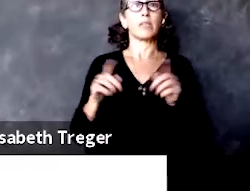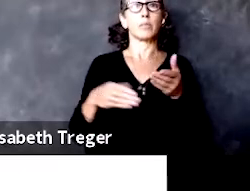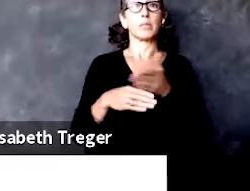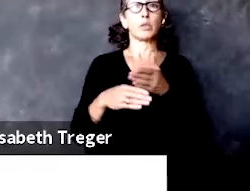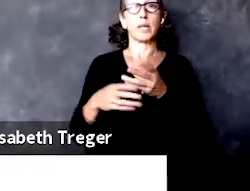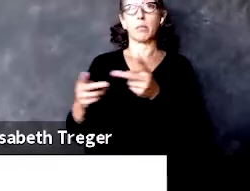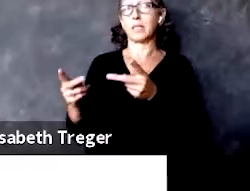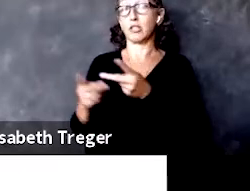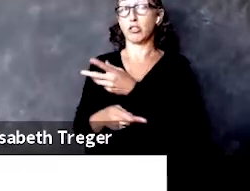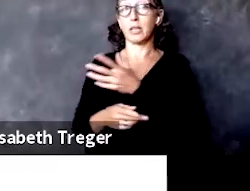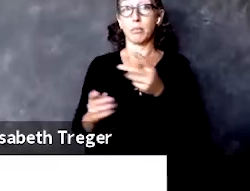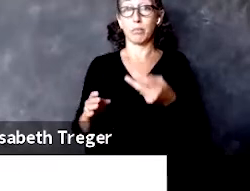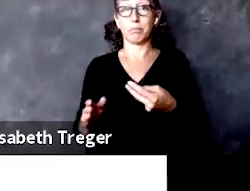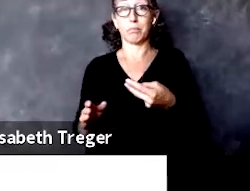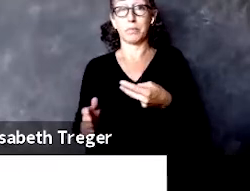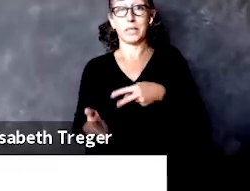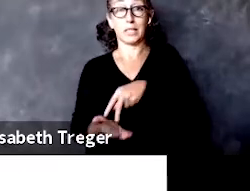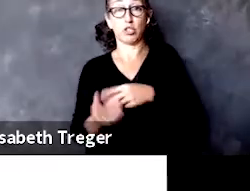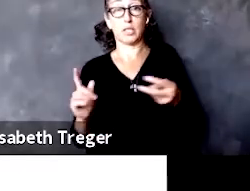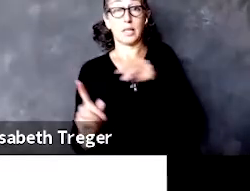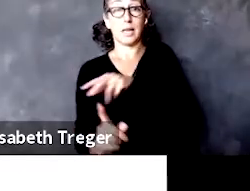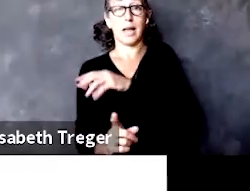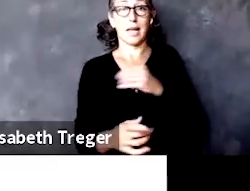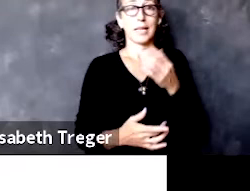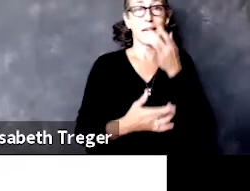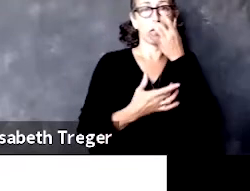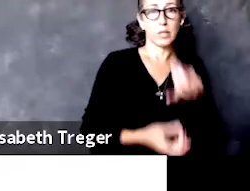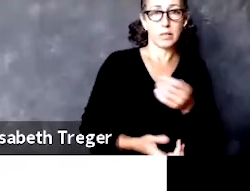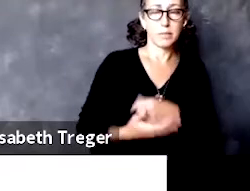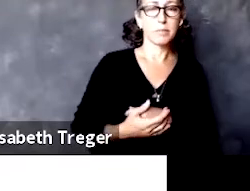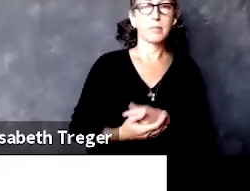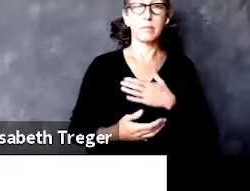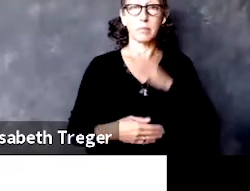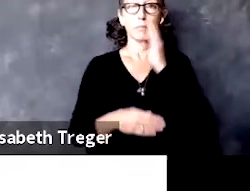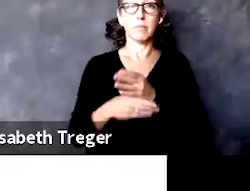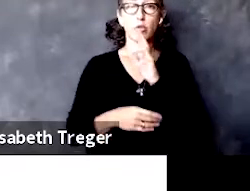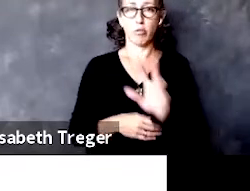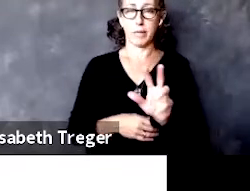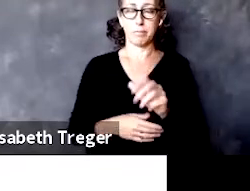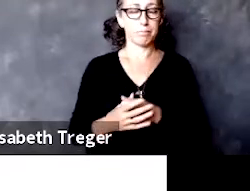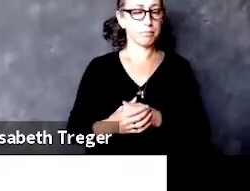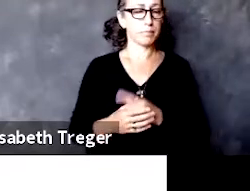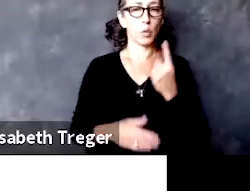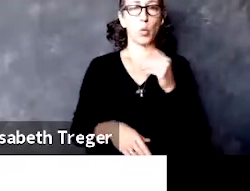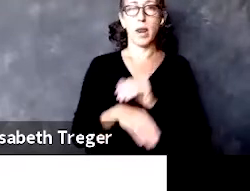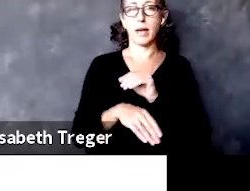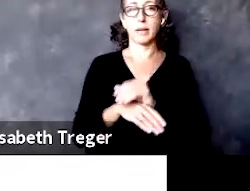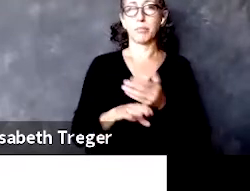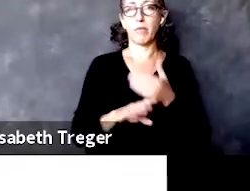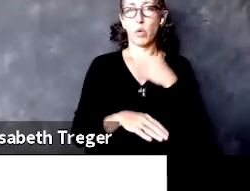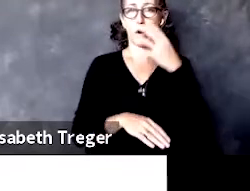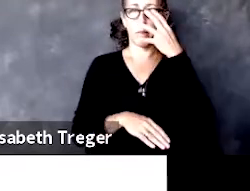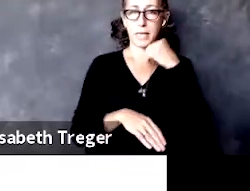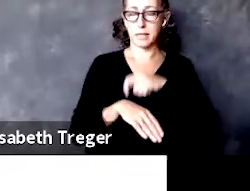son was 3 years old, there was one night just before bedtime, he